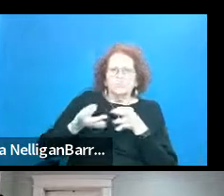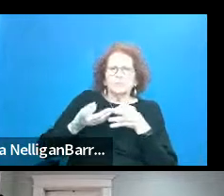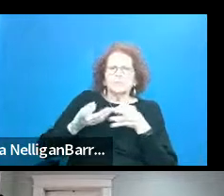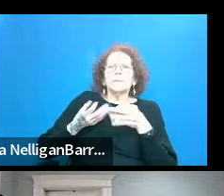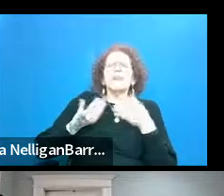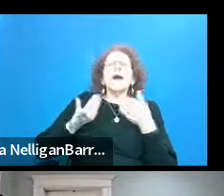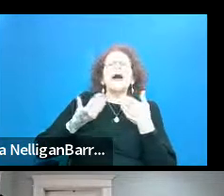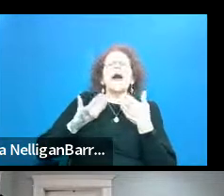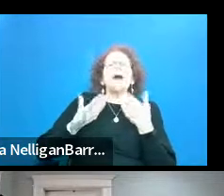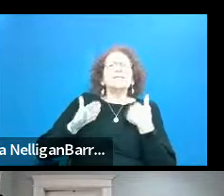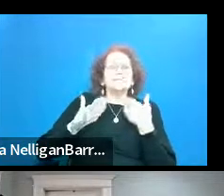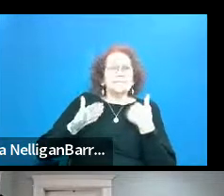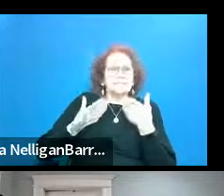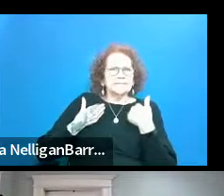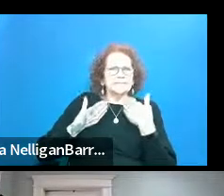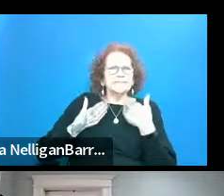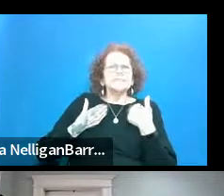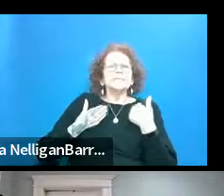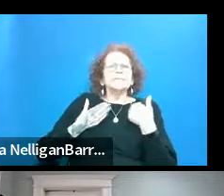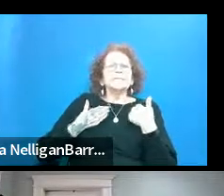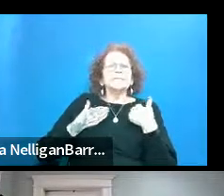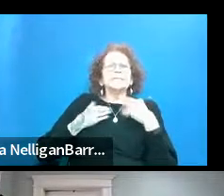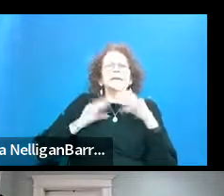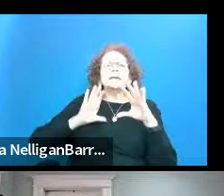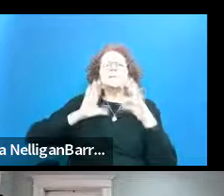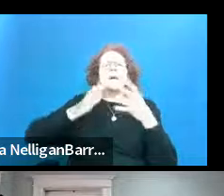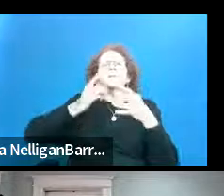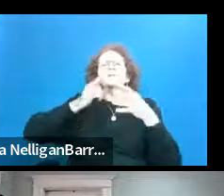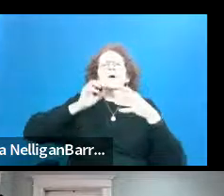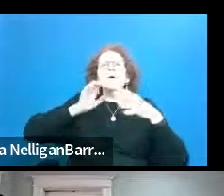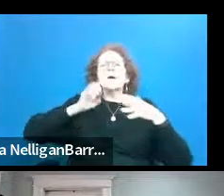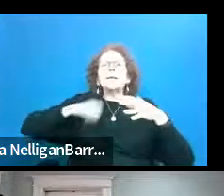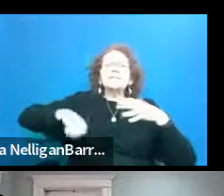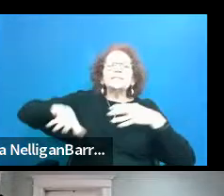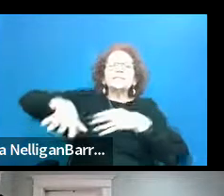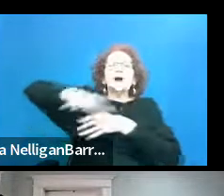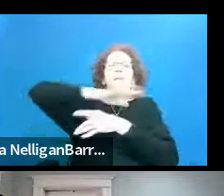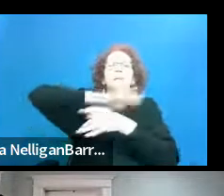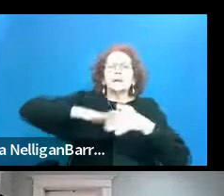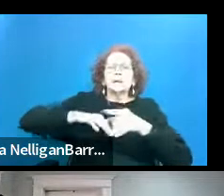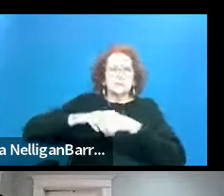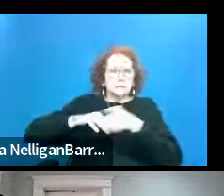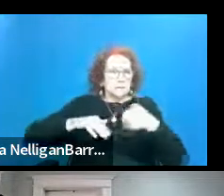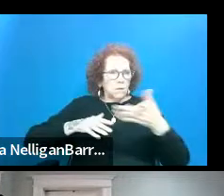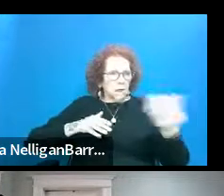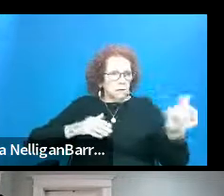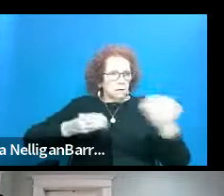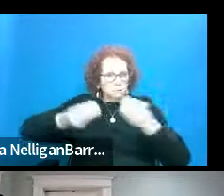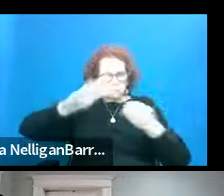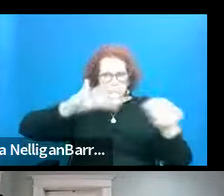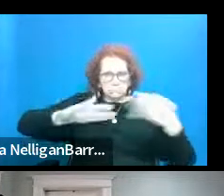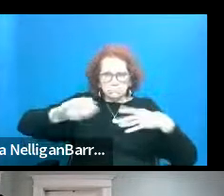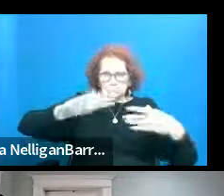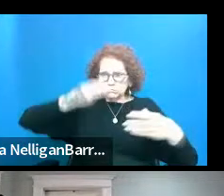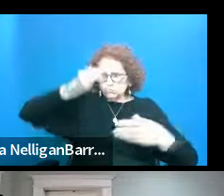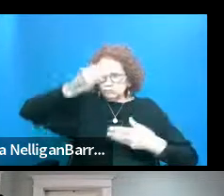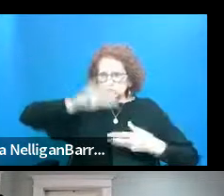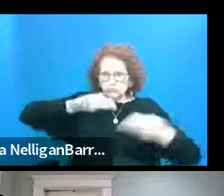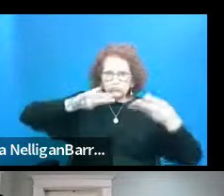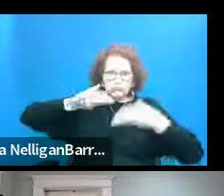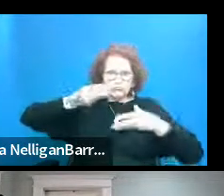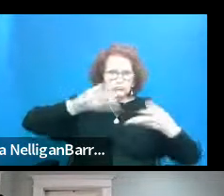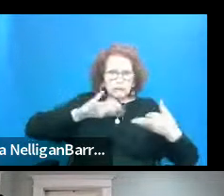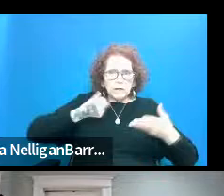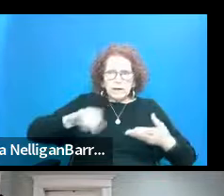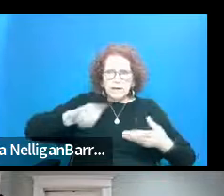of Environmental Services. So if you have anything you want to send over to me, some notes from your community about some items over the winter that